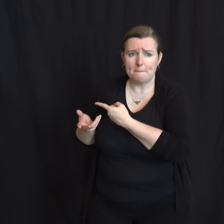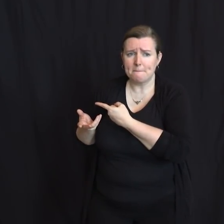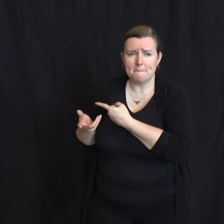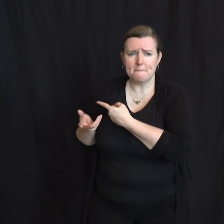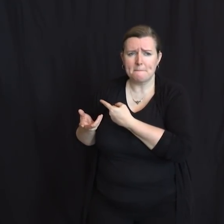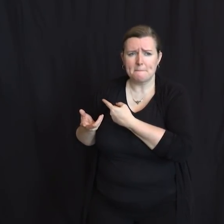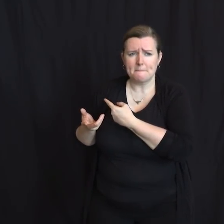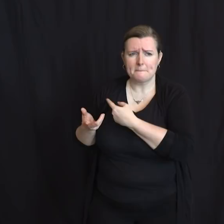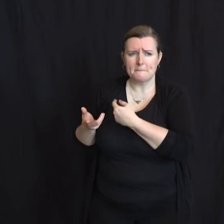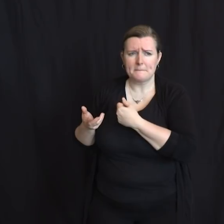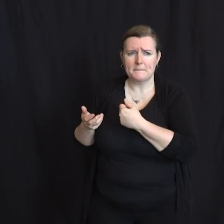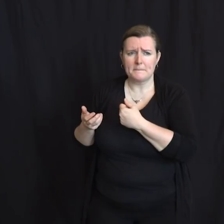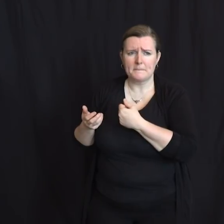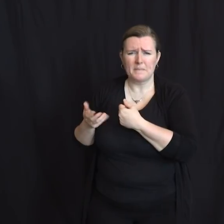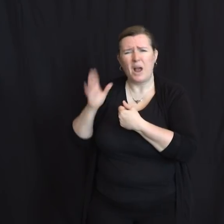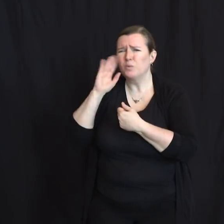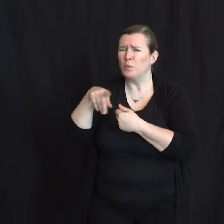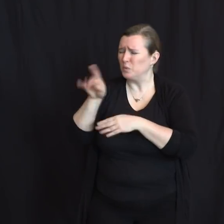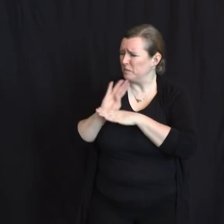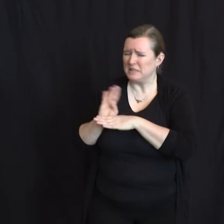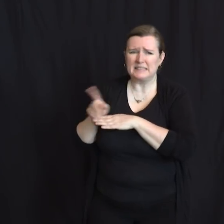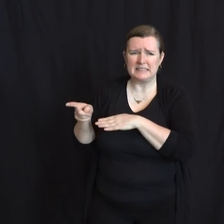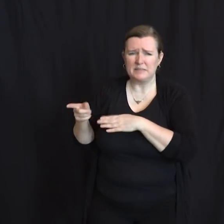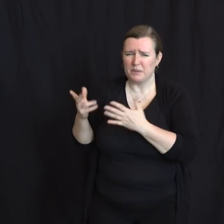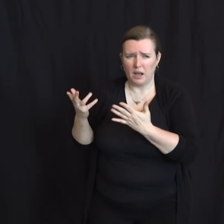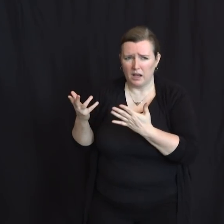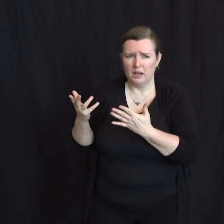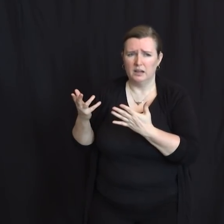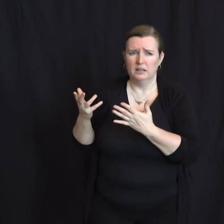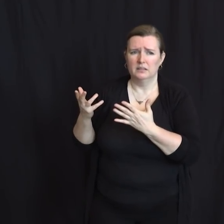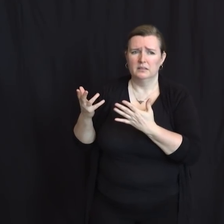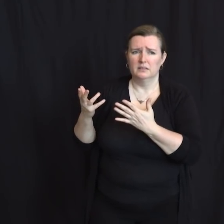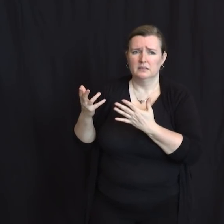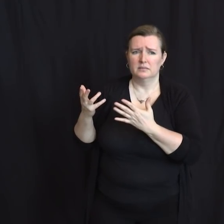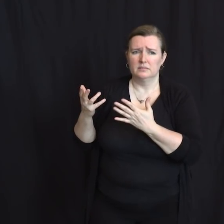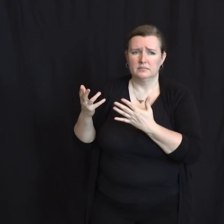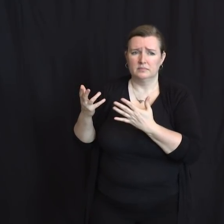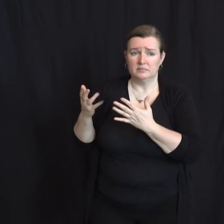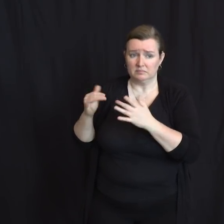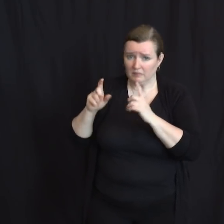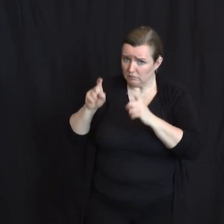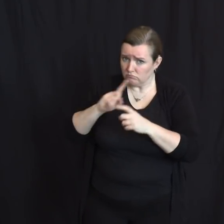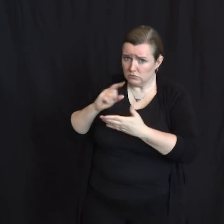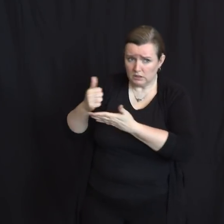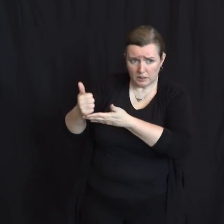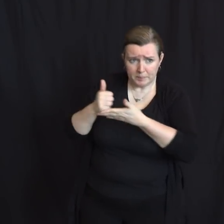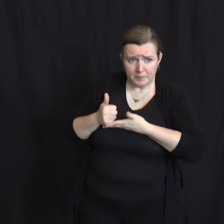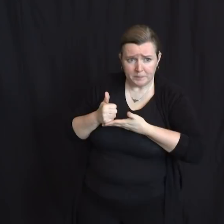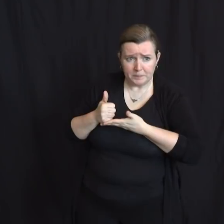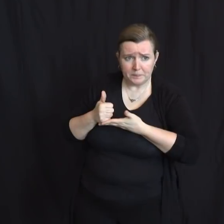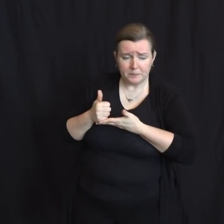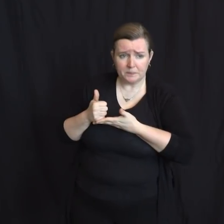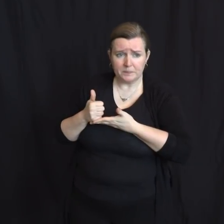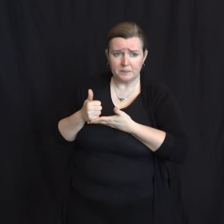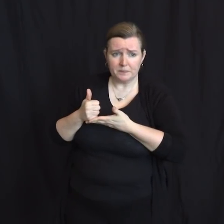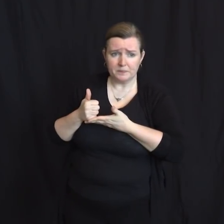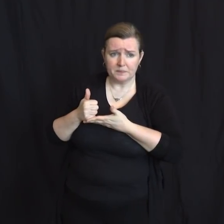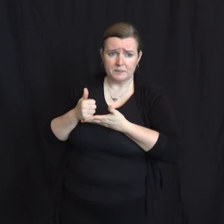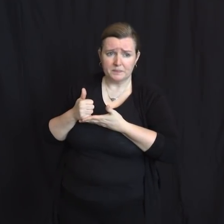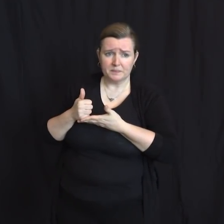glass because it's you guys who were doing it. So how big a game changer do you think it is? And incrementally, how big a game changer would